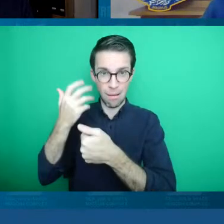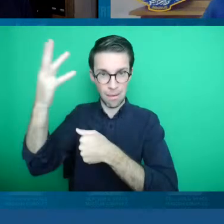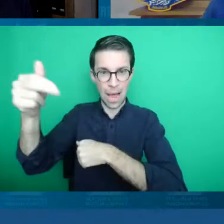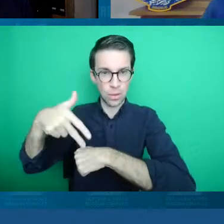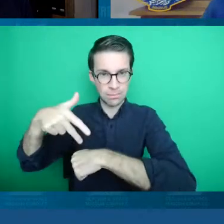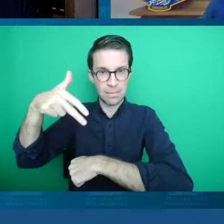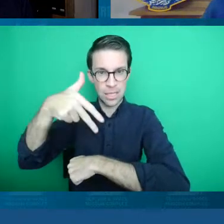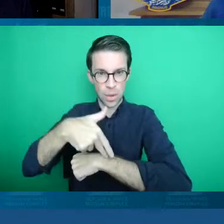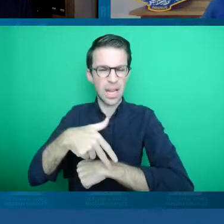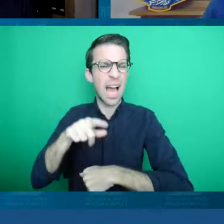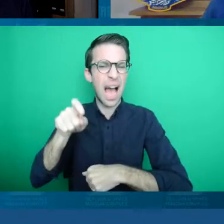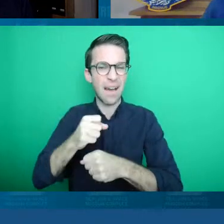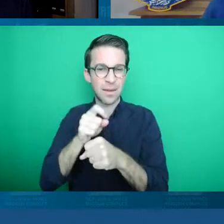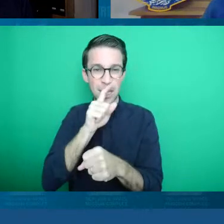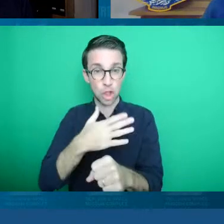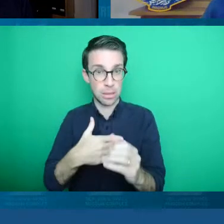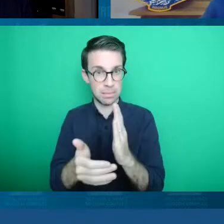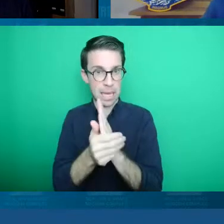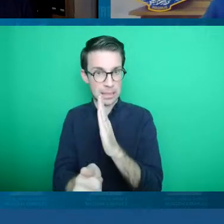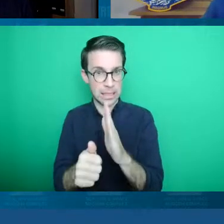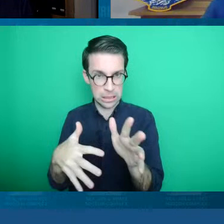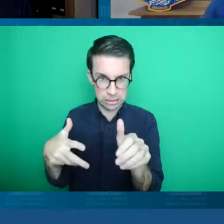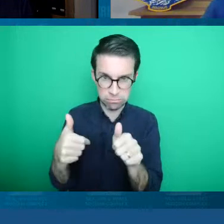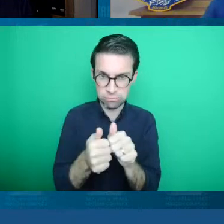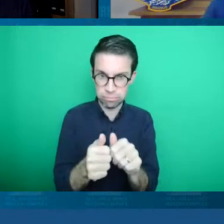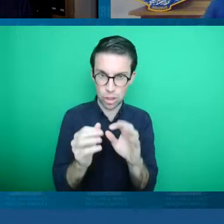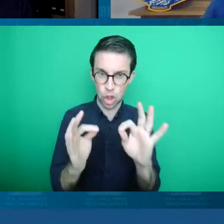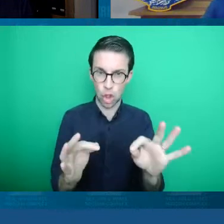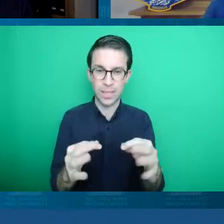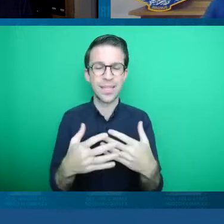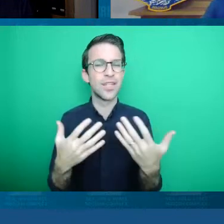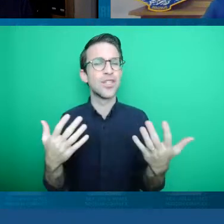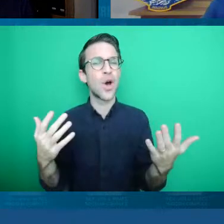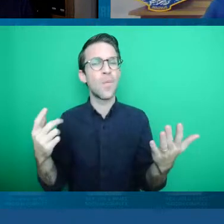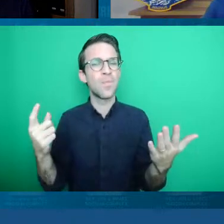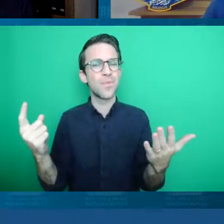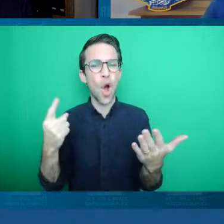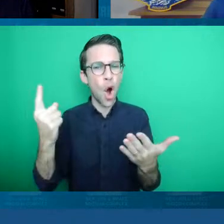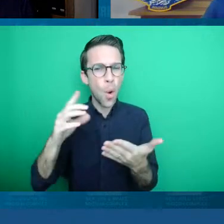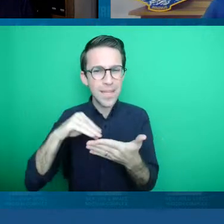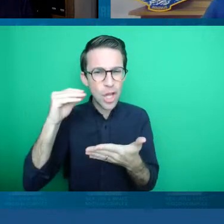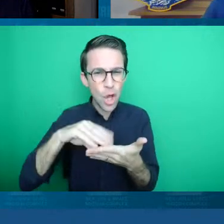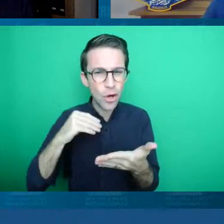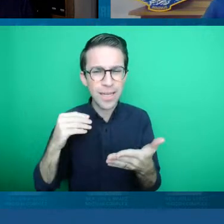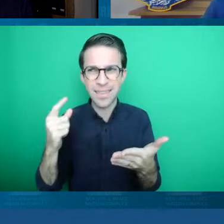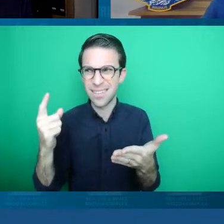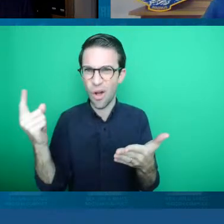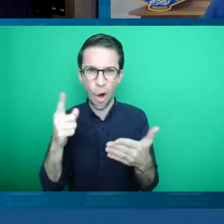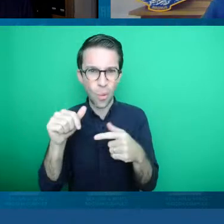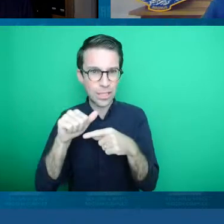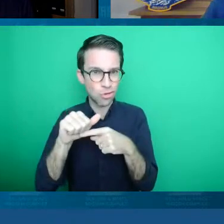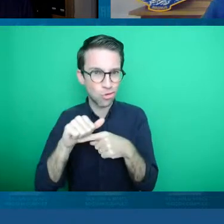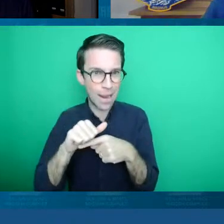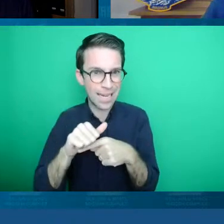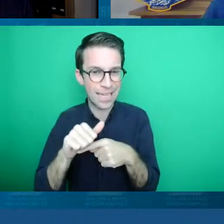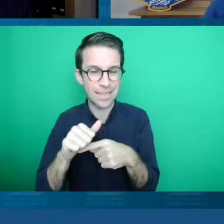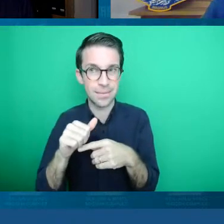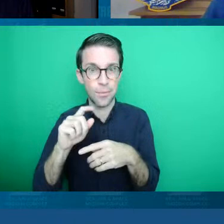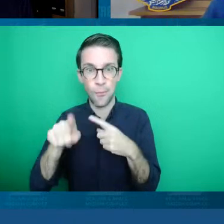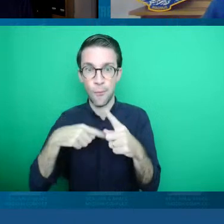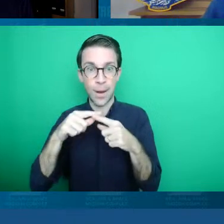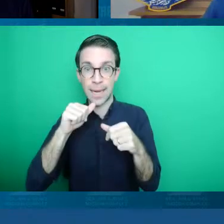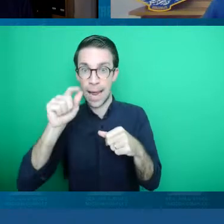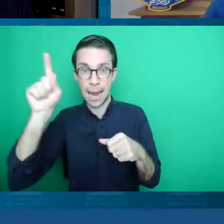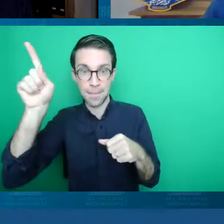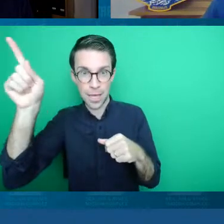sure those skills are still up to date and current. So you're continuously learning and training as an astronaut when you're not flying in